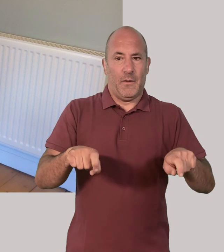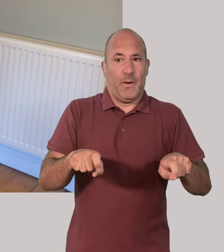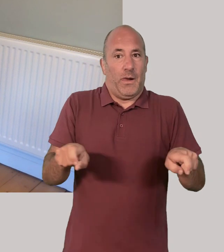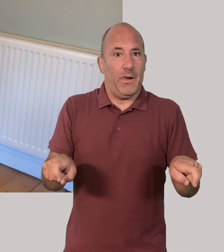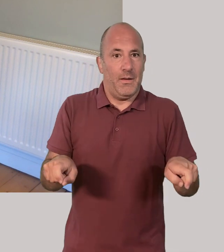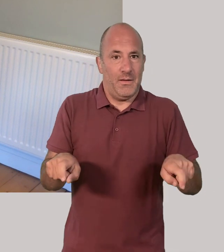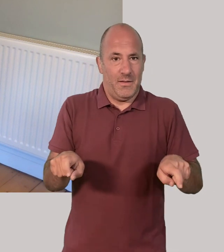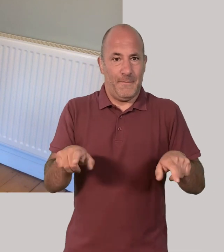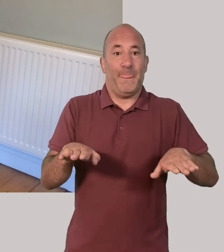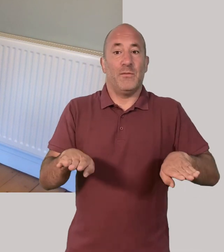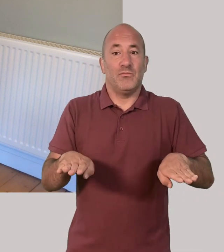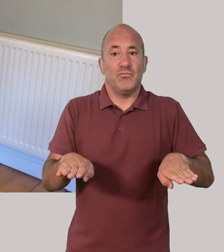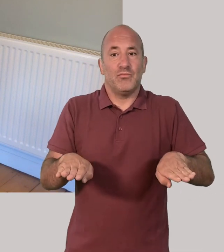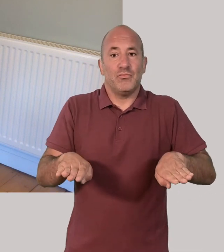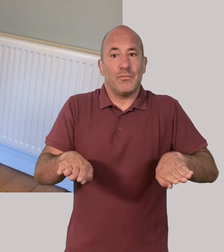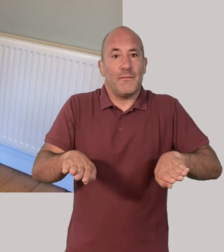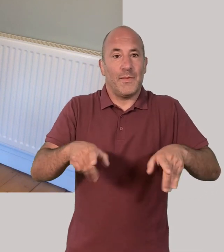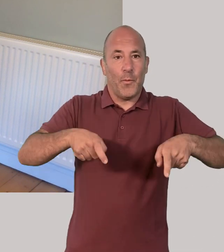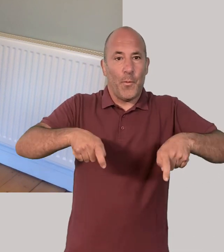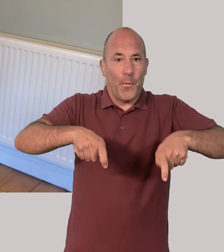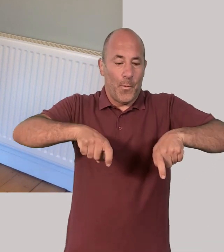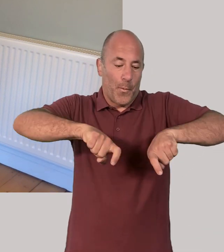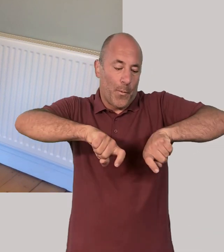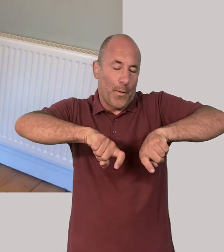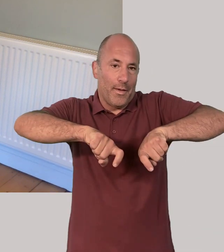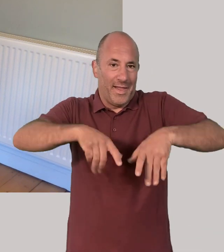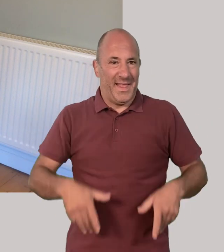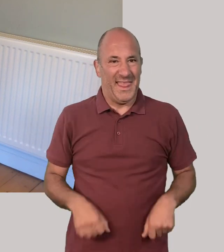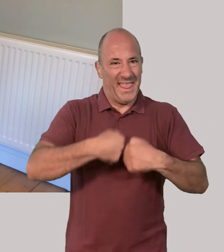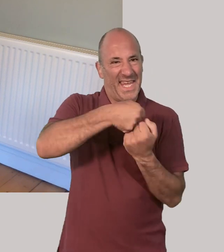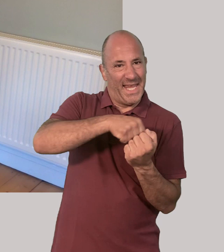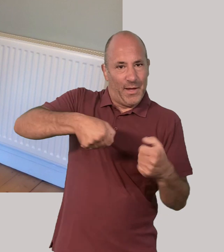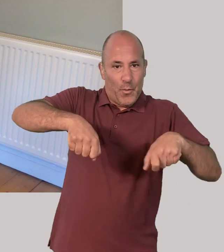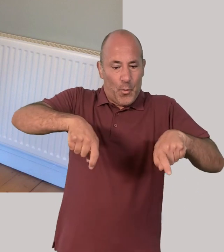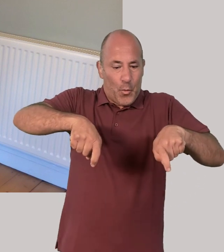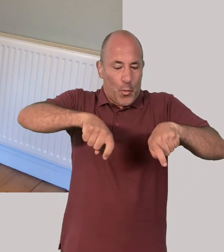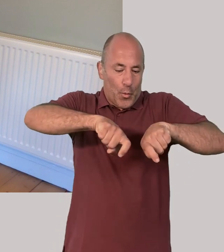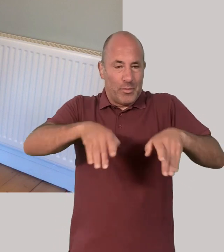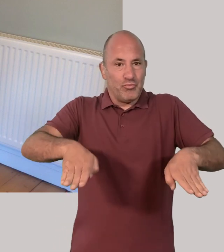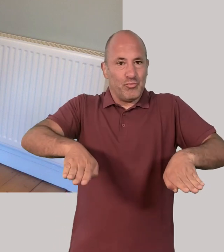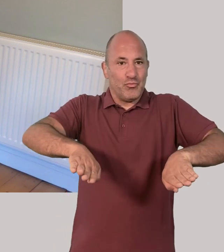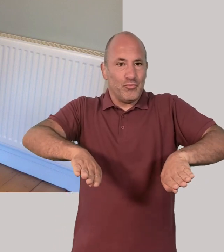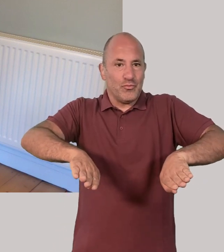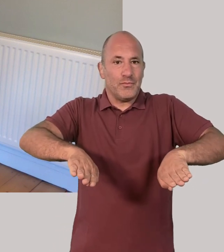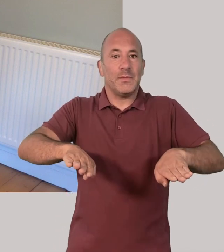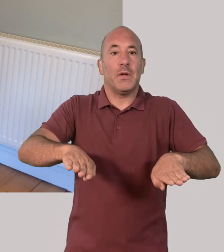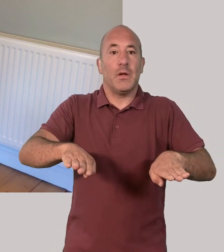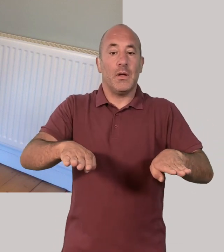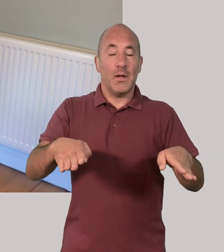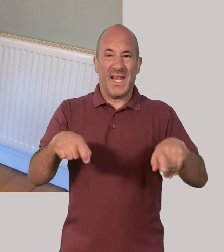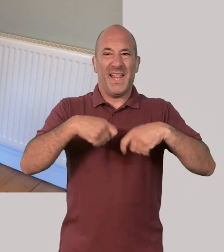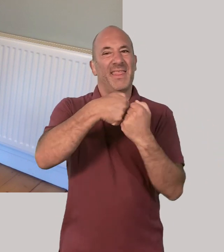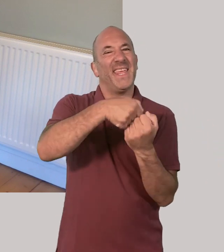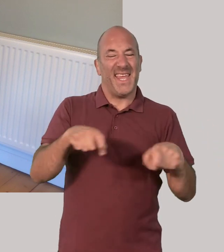So as you rock inwards, your knees might turn in a little bit. As your feet rock onto the outside edges, your